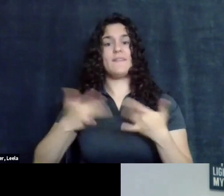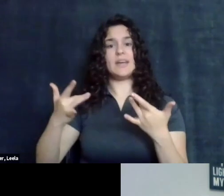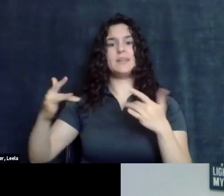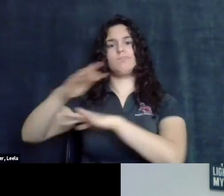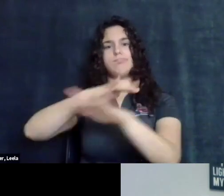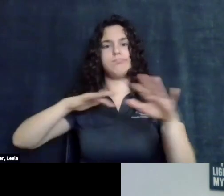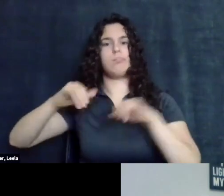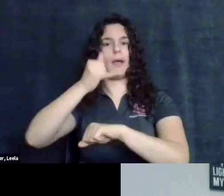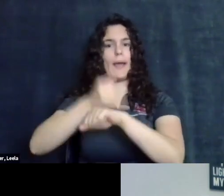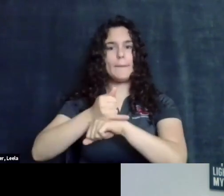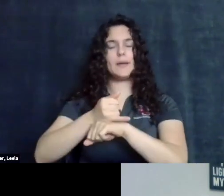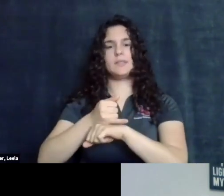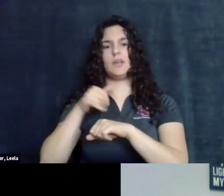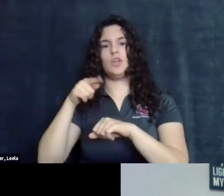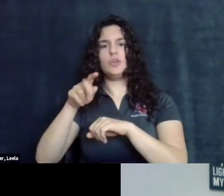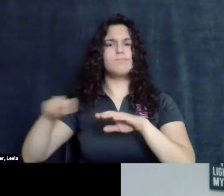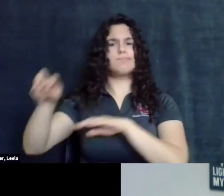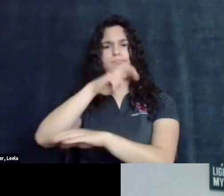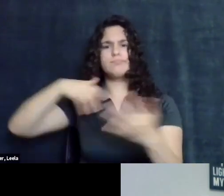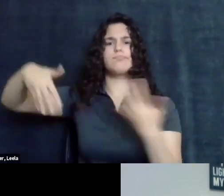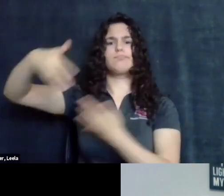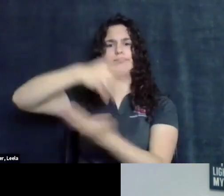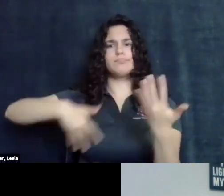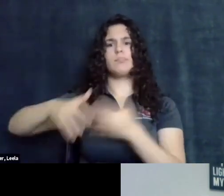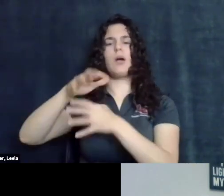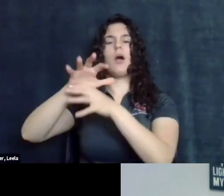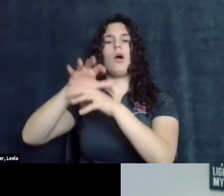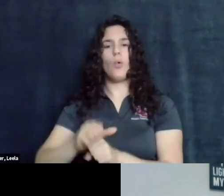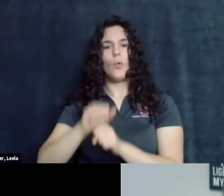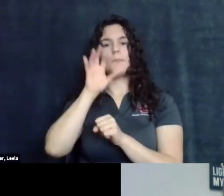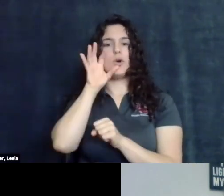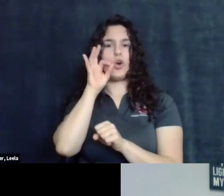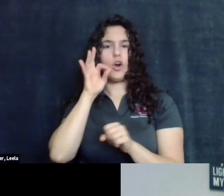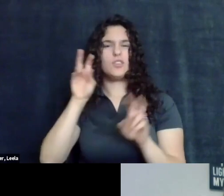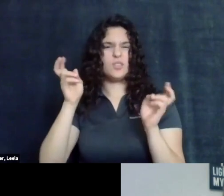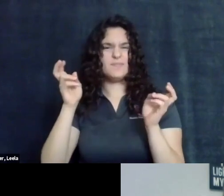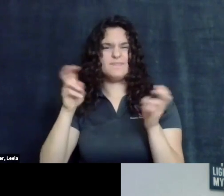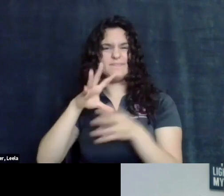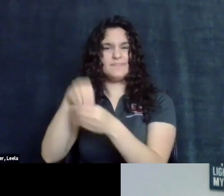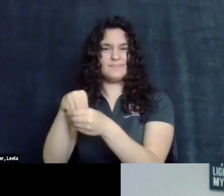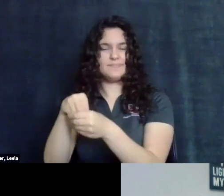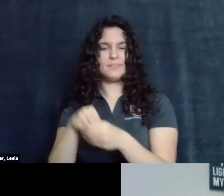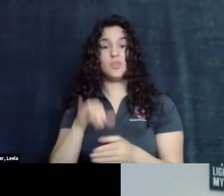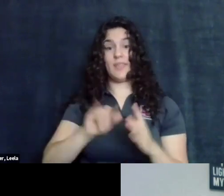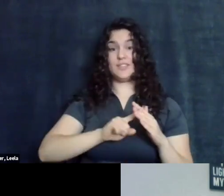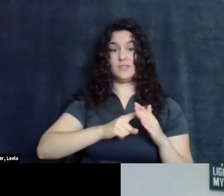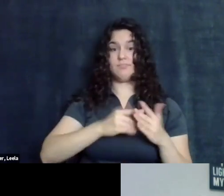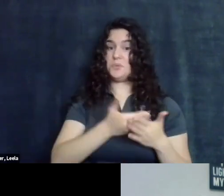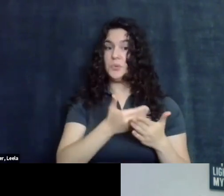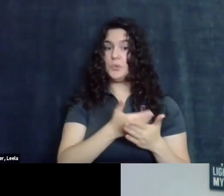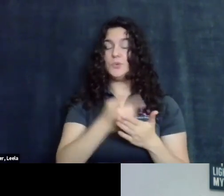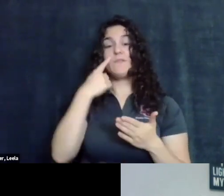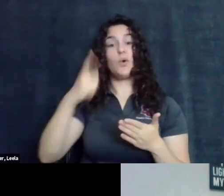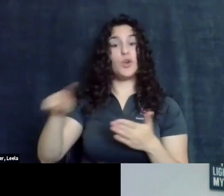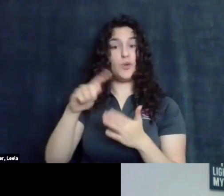the university and just get acquainted with being a Cardinal. And so that's something that we're going to be piloting. So any of you guys that are just coming in,